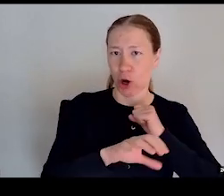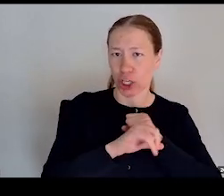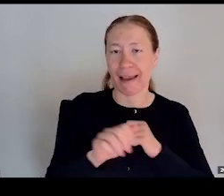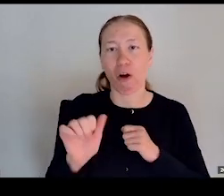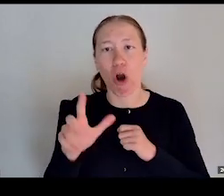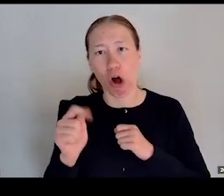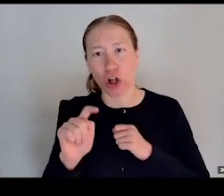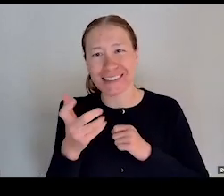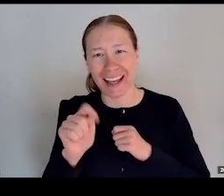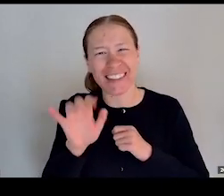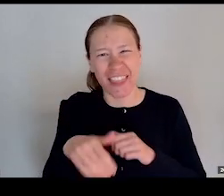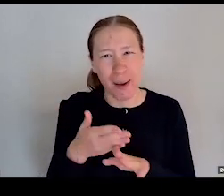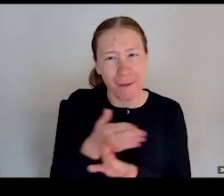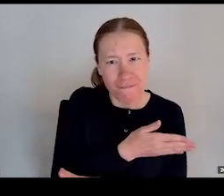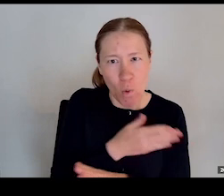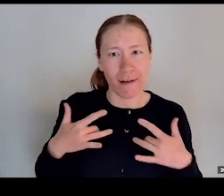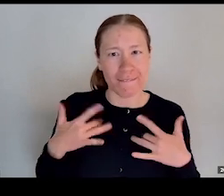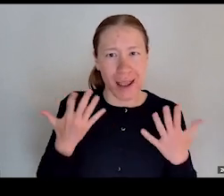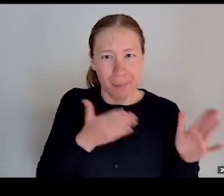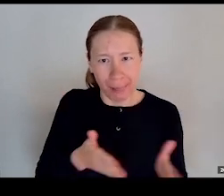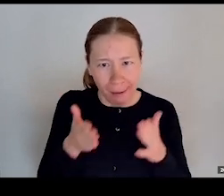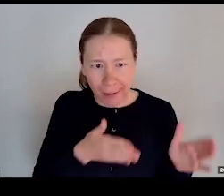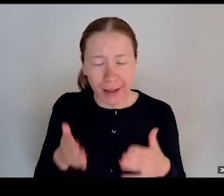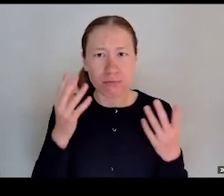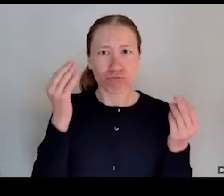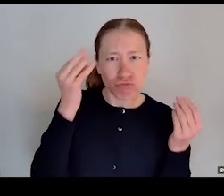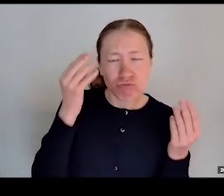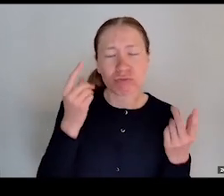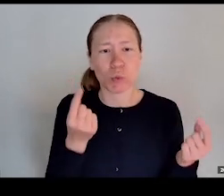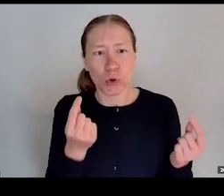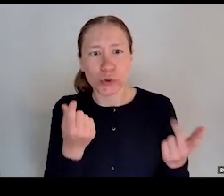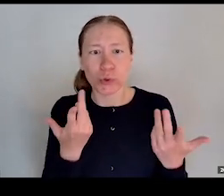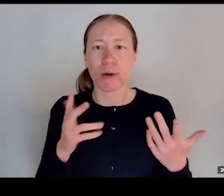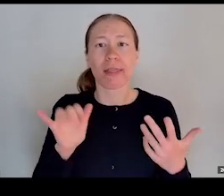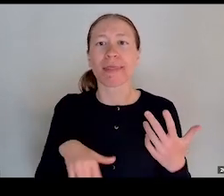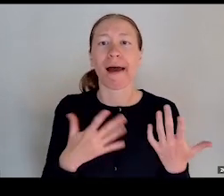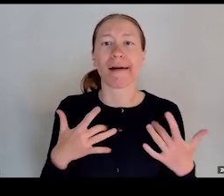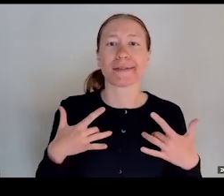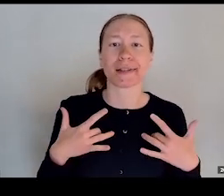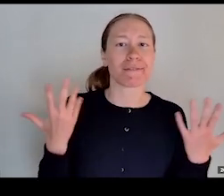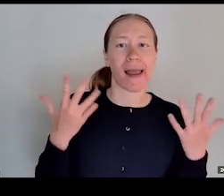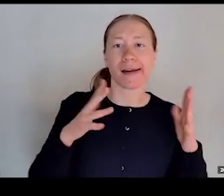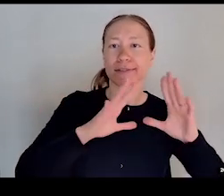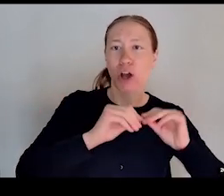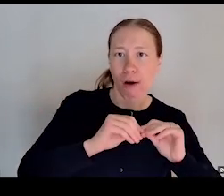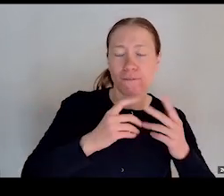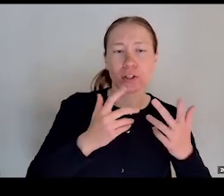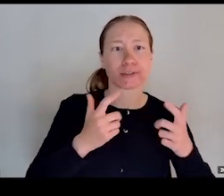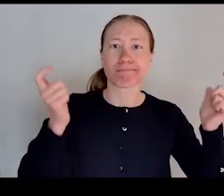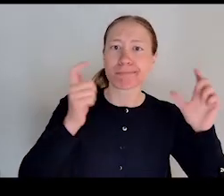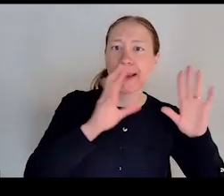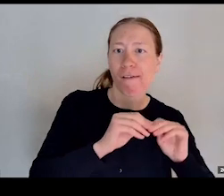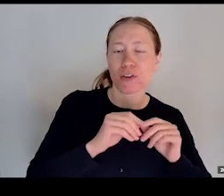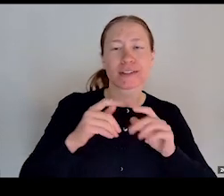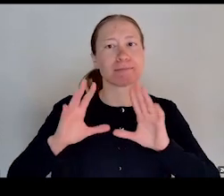planning of an event when you're considering those initial phases of whether it's an event, a conference, or a meeting, those initial